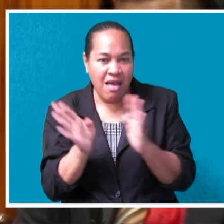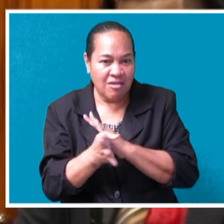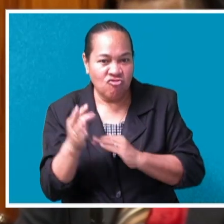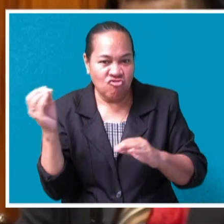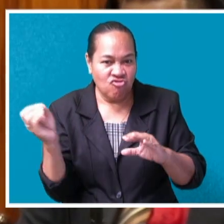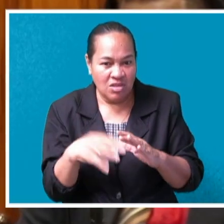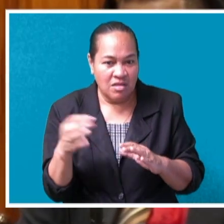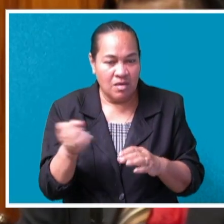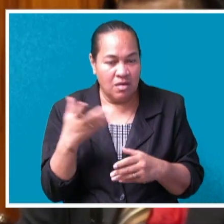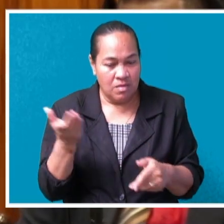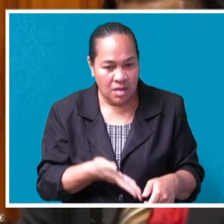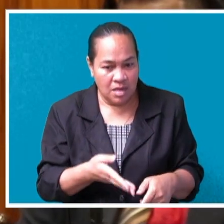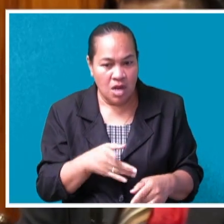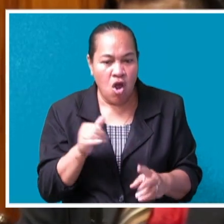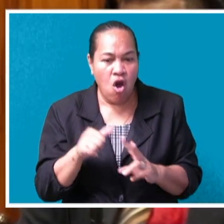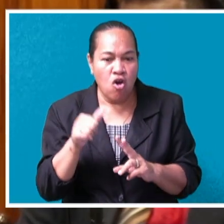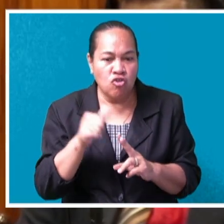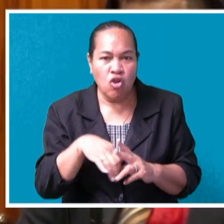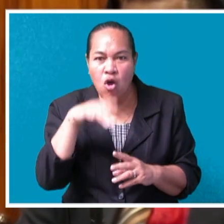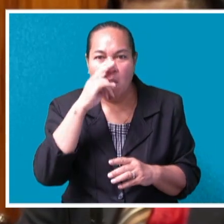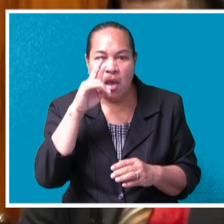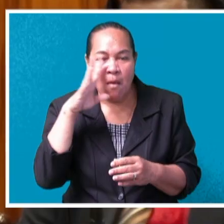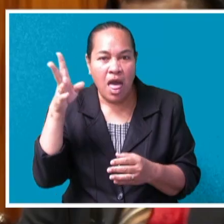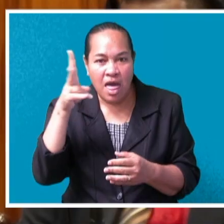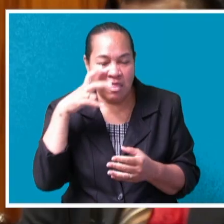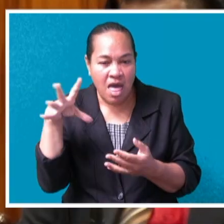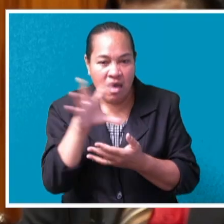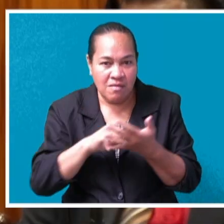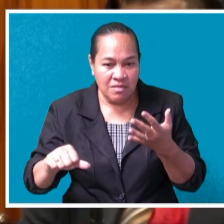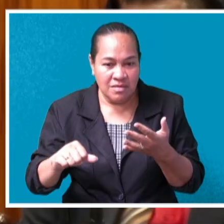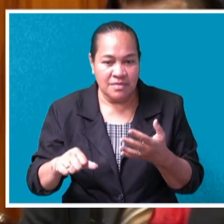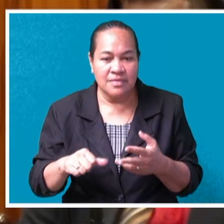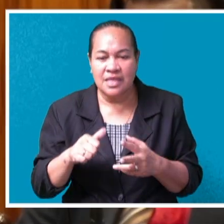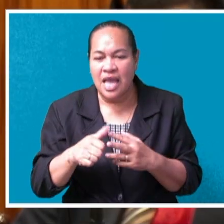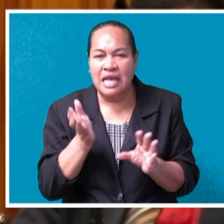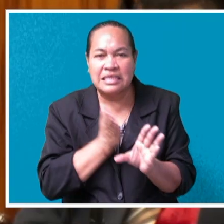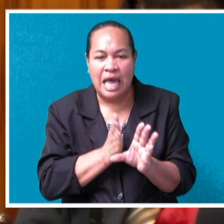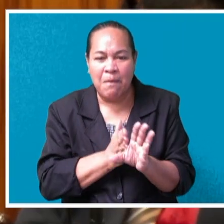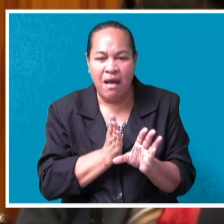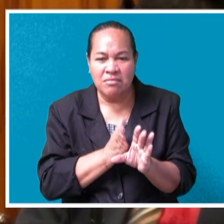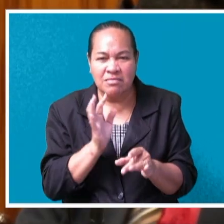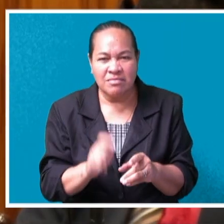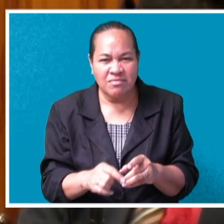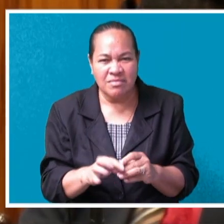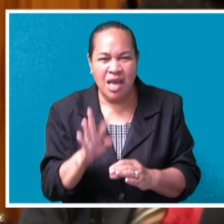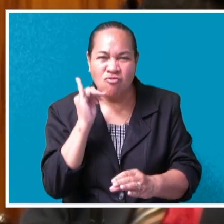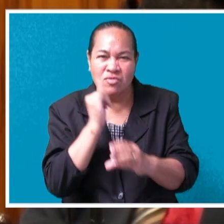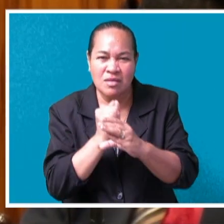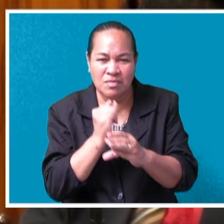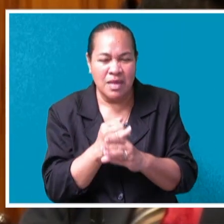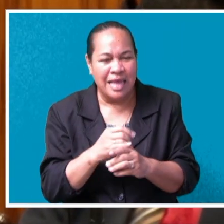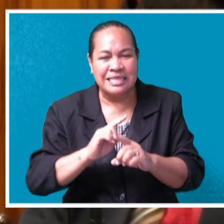cybersecurity risks, people smuggling, and other criminal activities that operate across national borders.